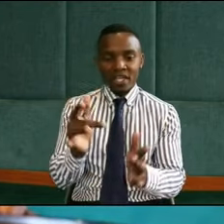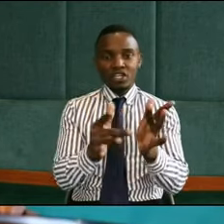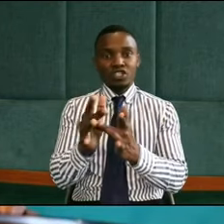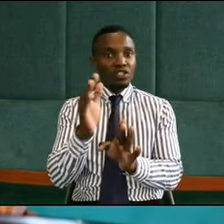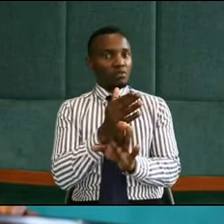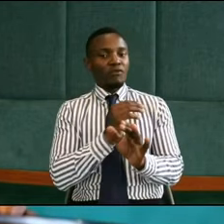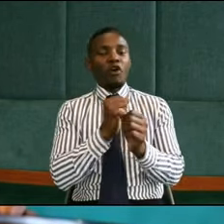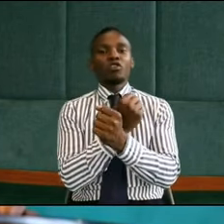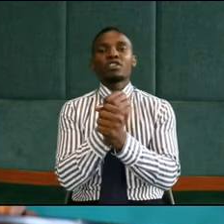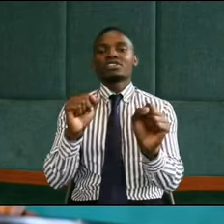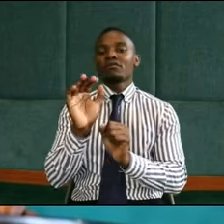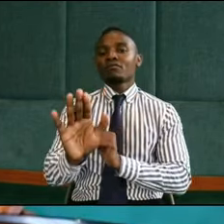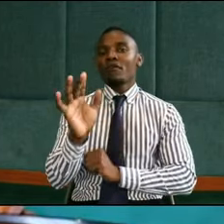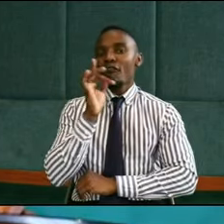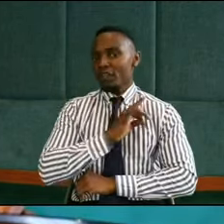her.